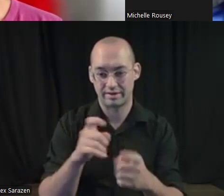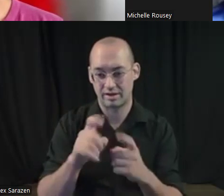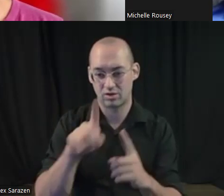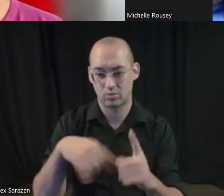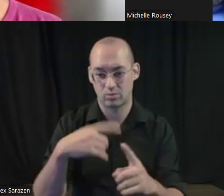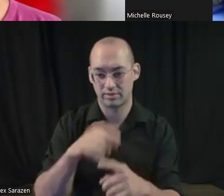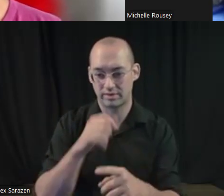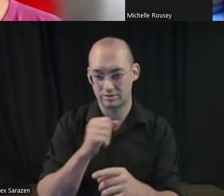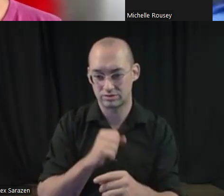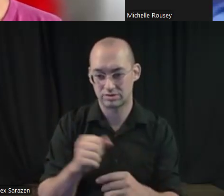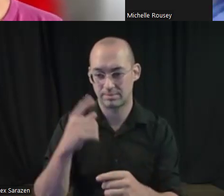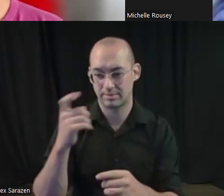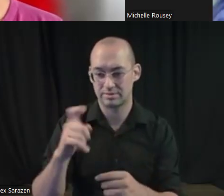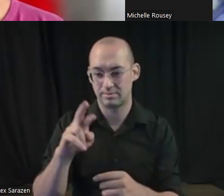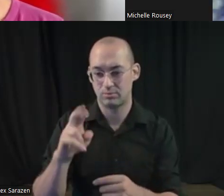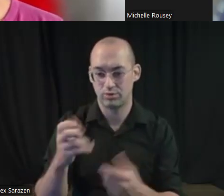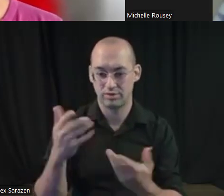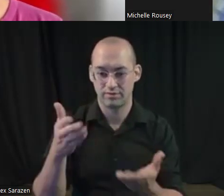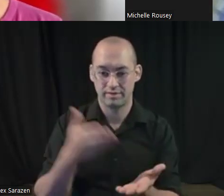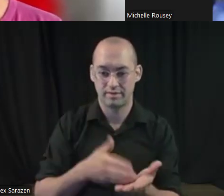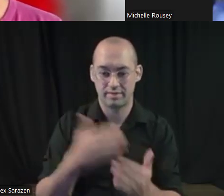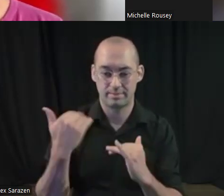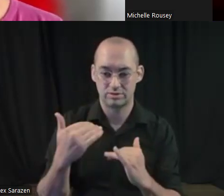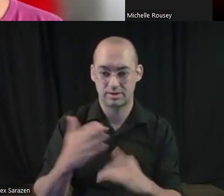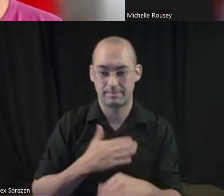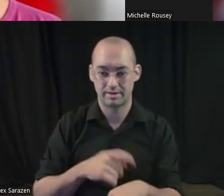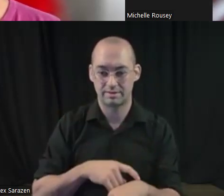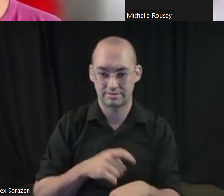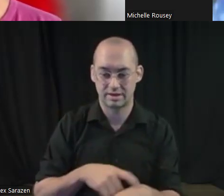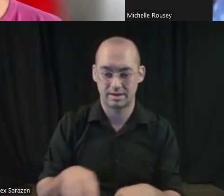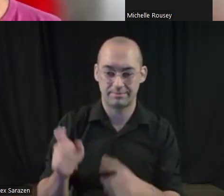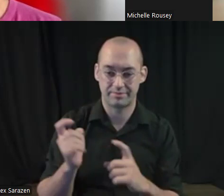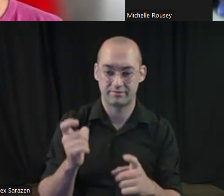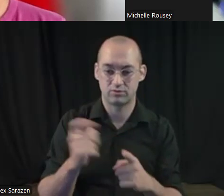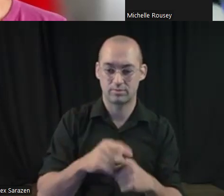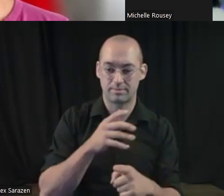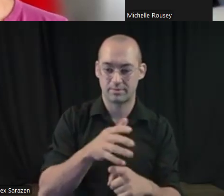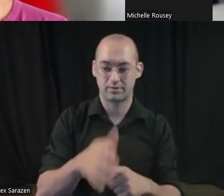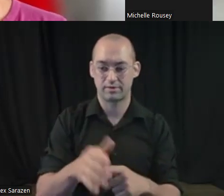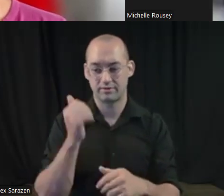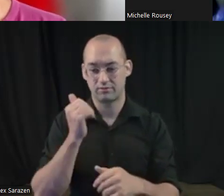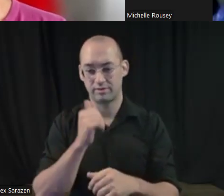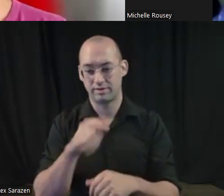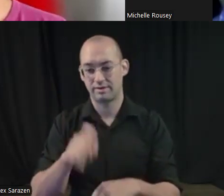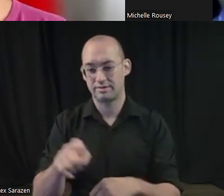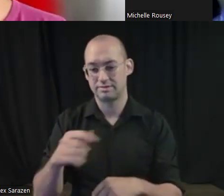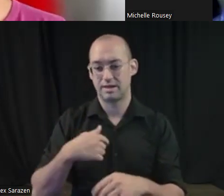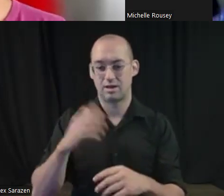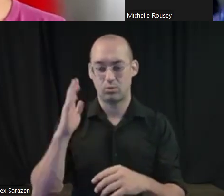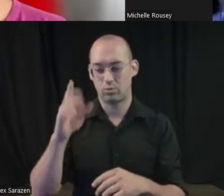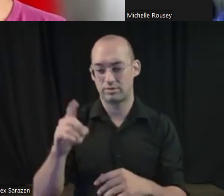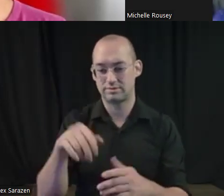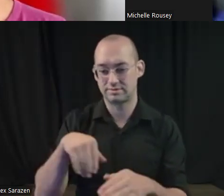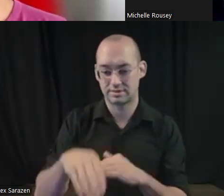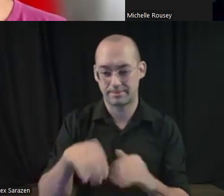pre-existing limitations. I could only do so much, my time given in full to my grandmother's daily needs, but that I could and would step in